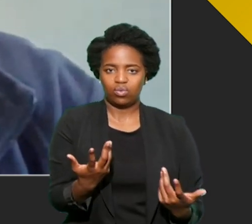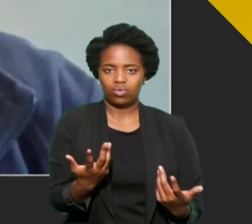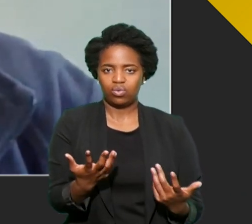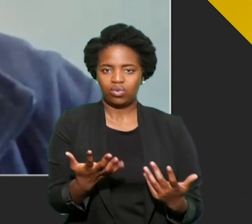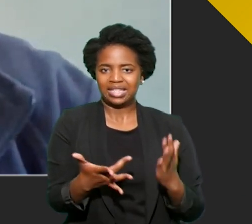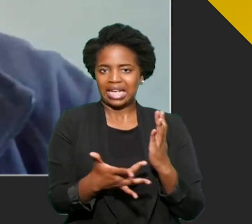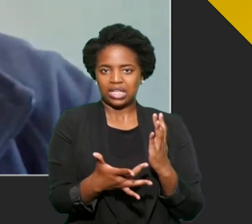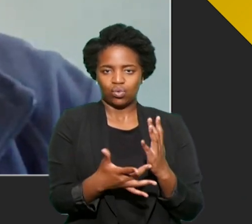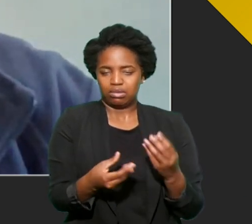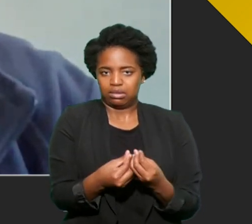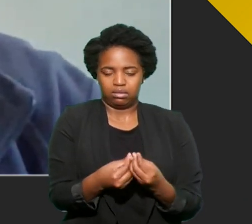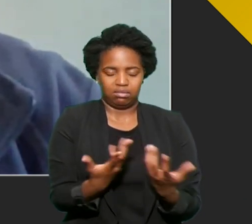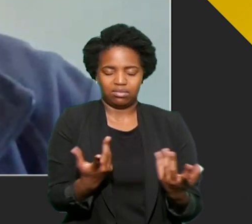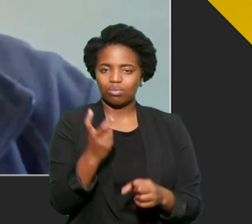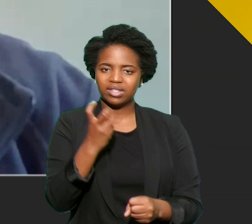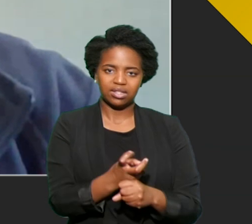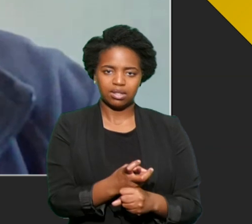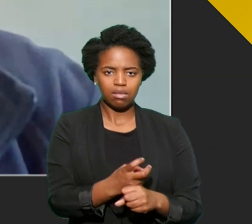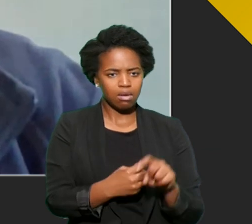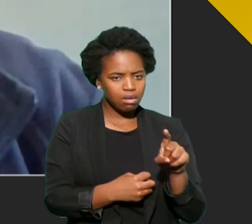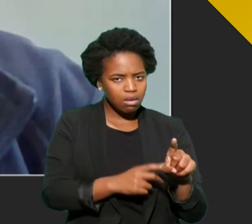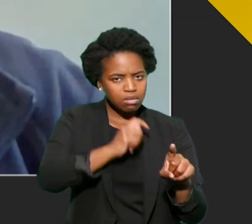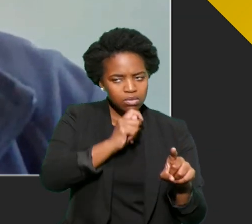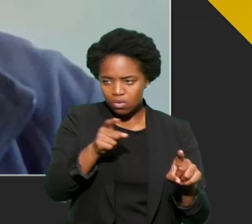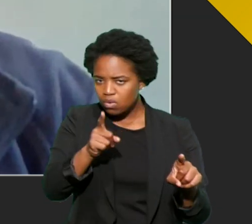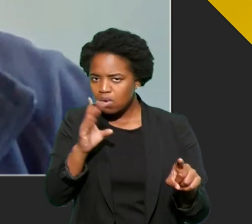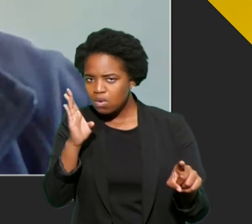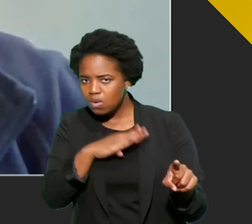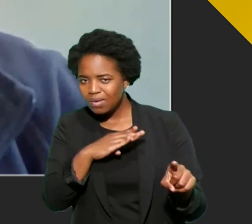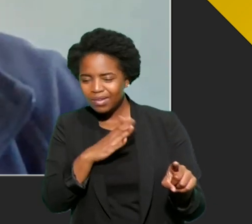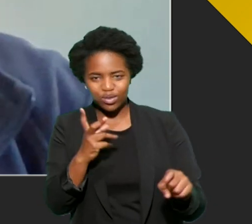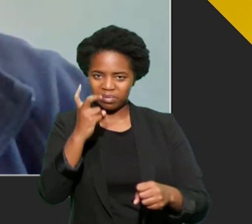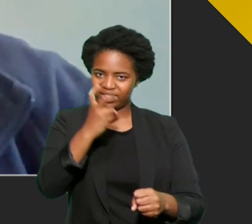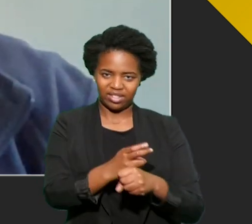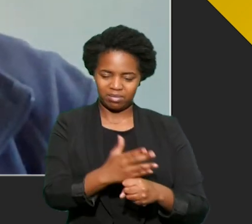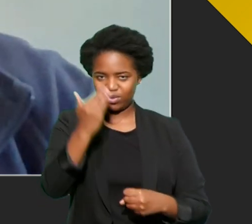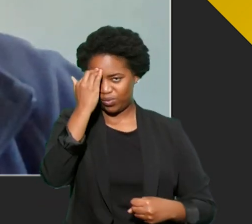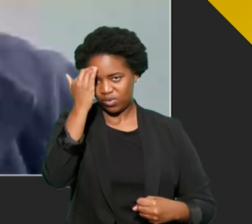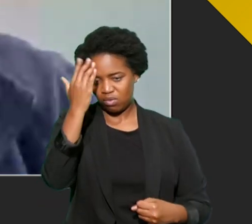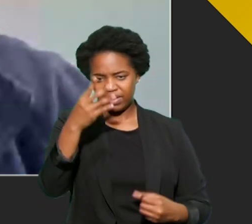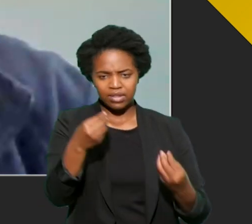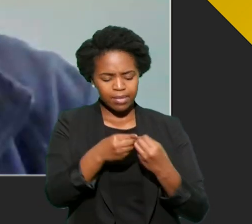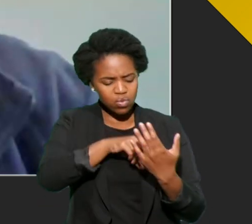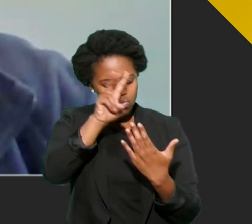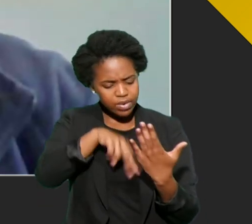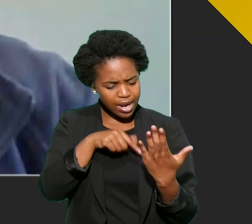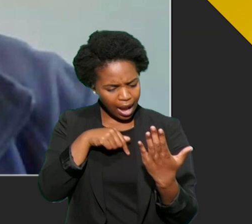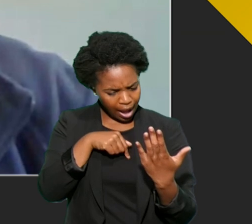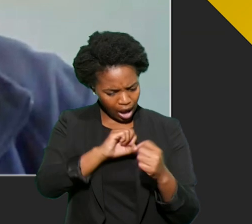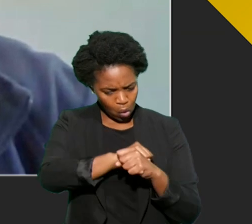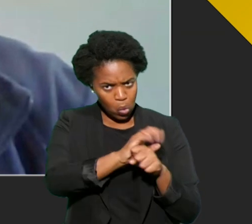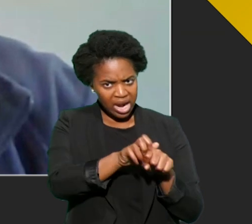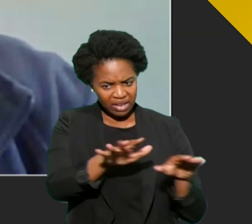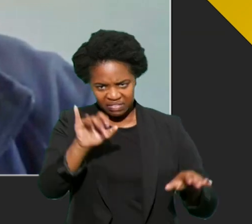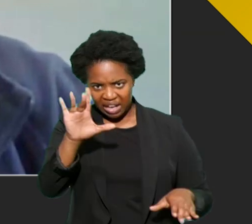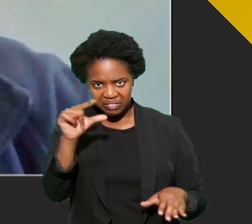technical aspects of it, it's very difficult to know whether something that you read is accurate and reliable or